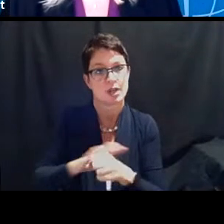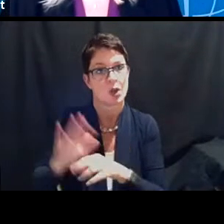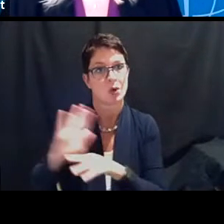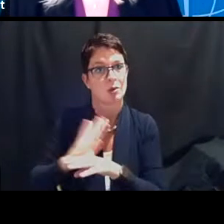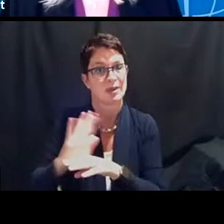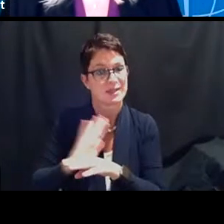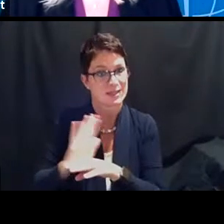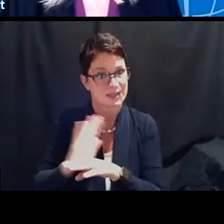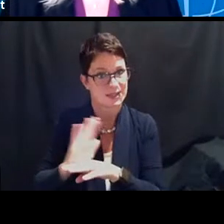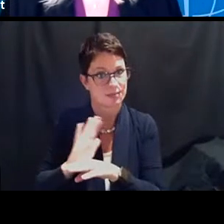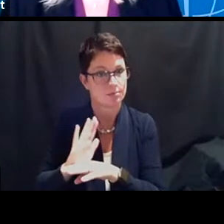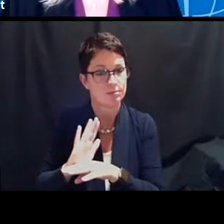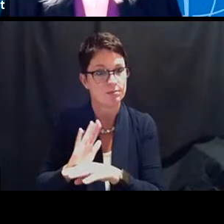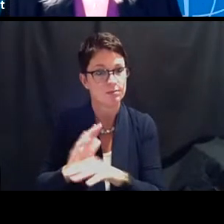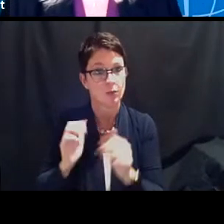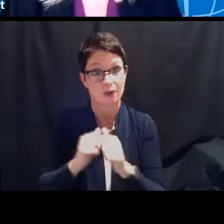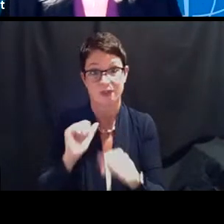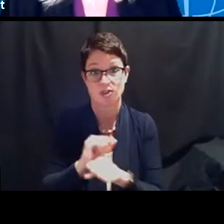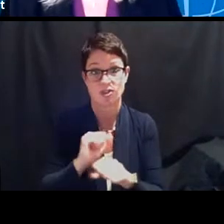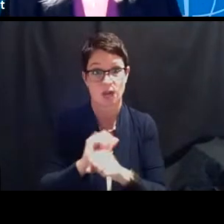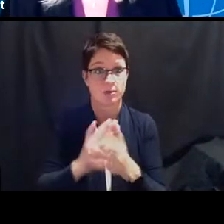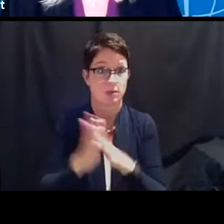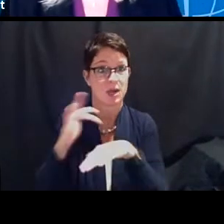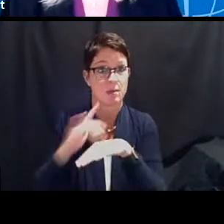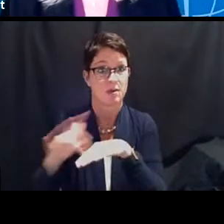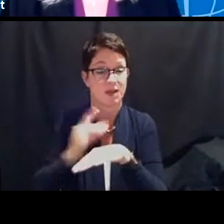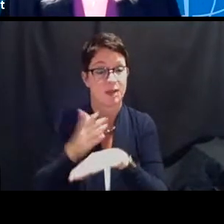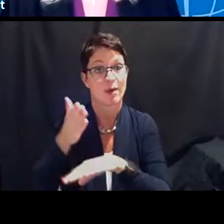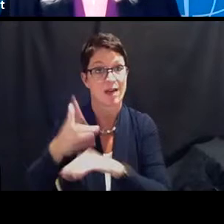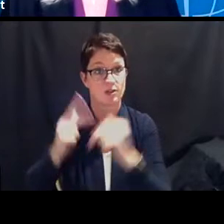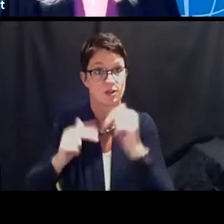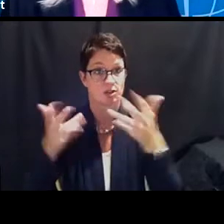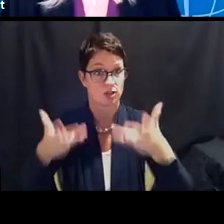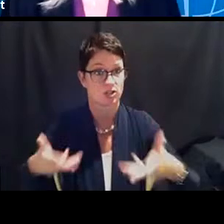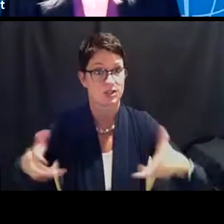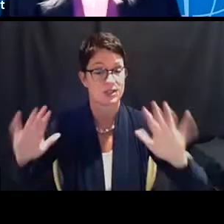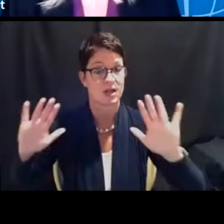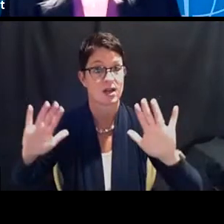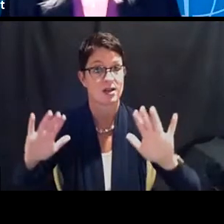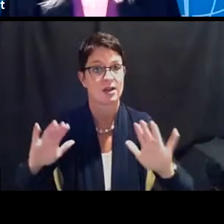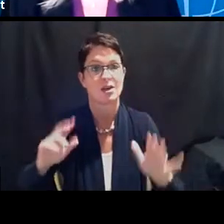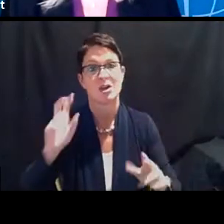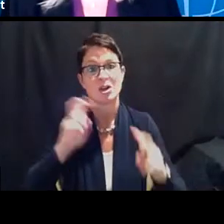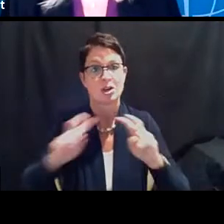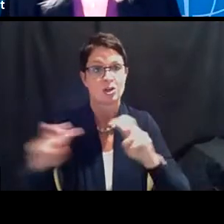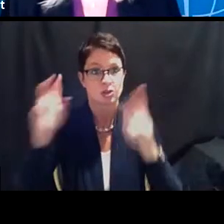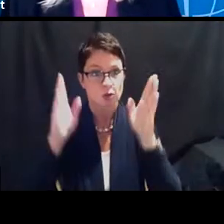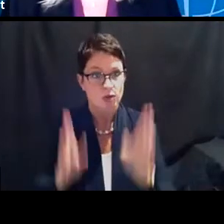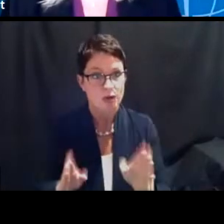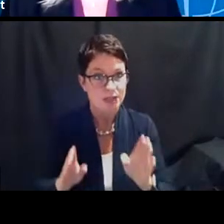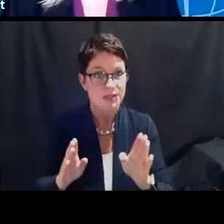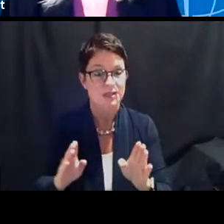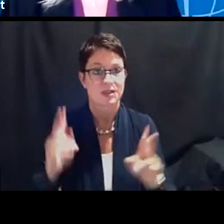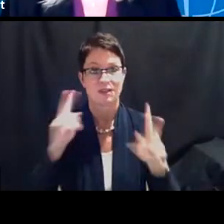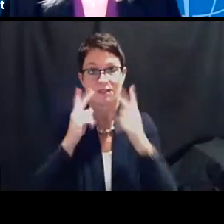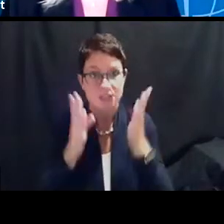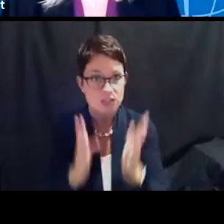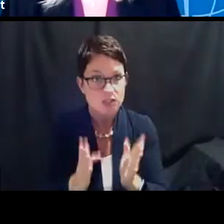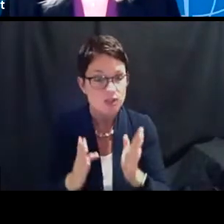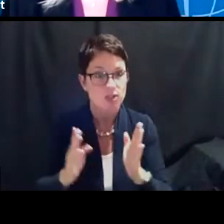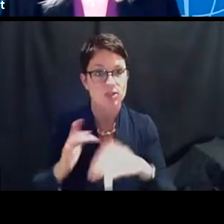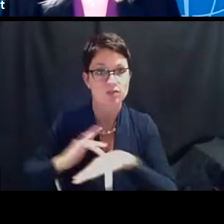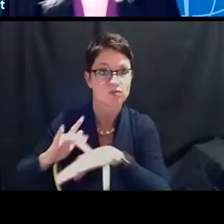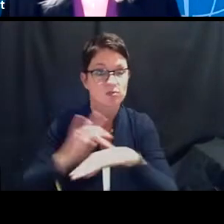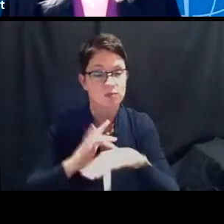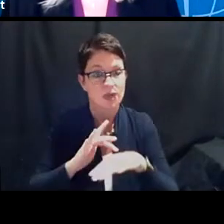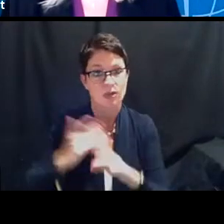businesses, and with the jobs that will become available after the construction, catering to the tourists or just surrounding the new